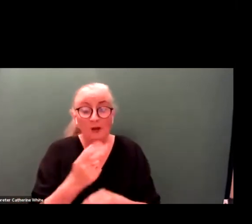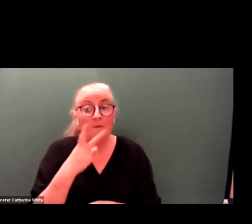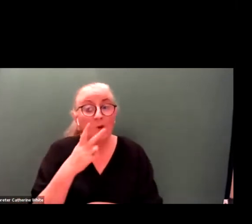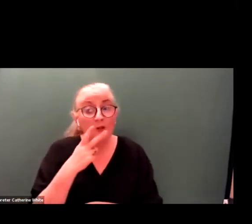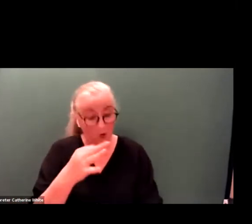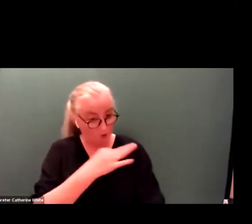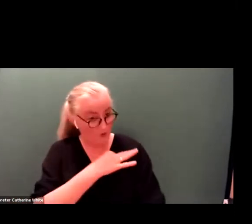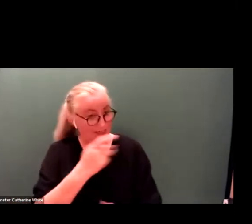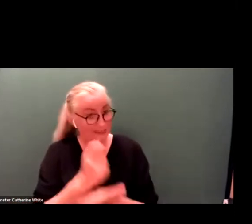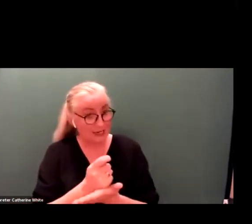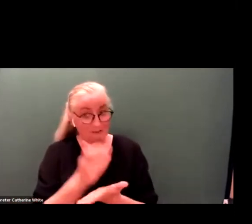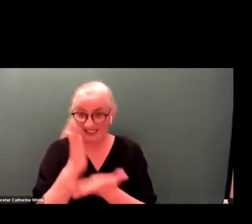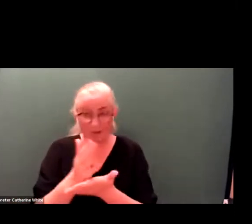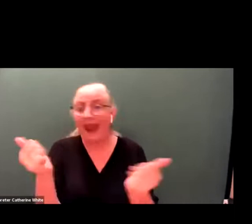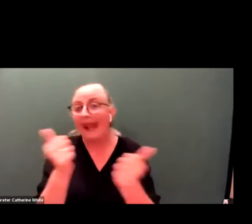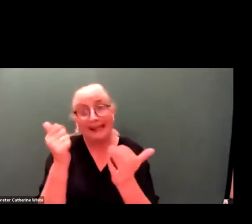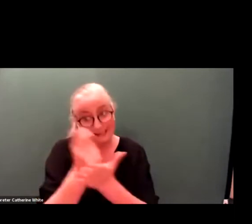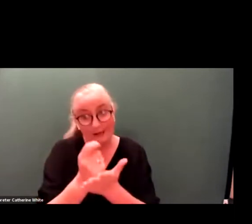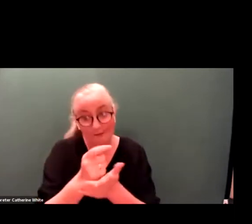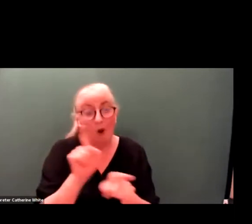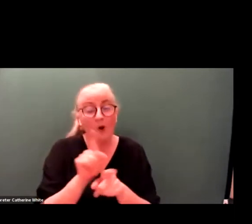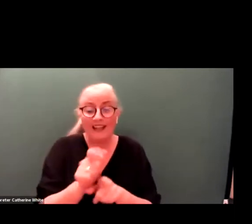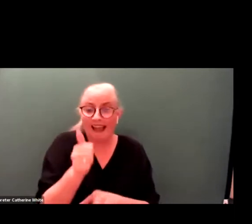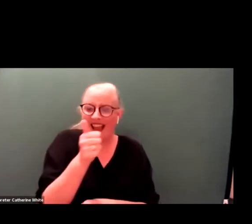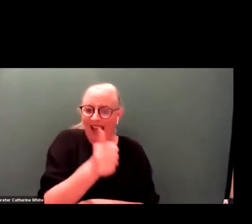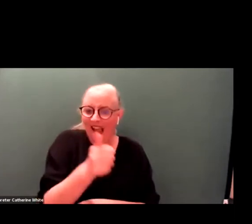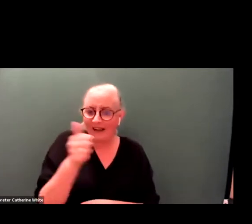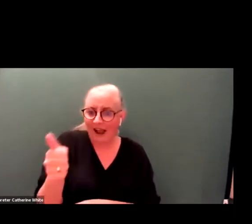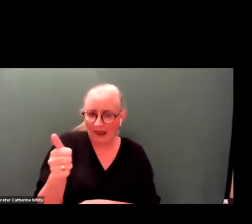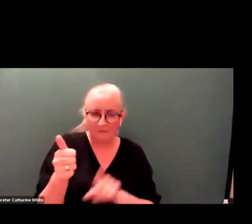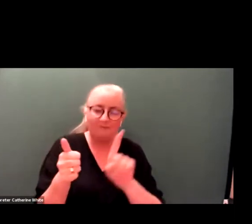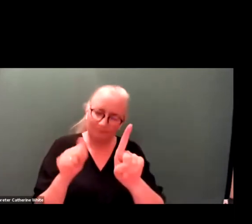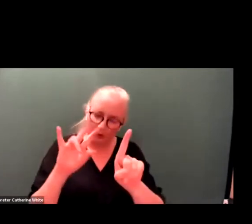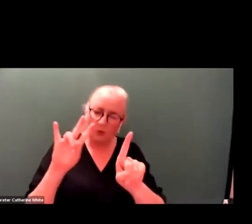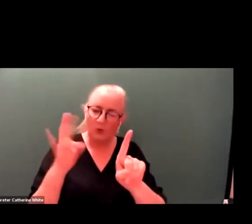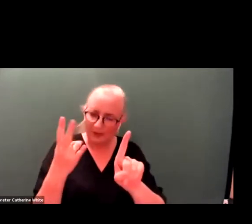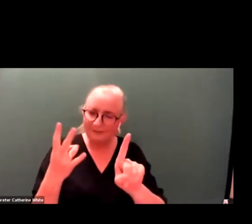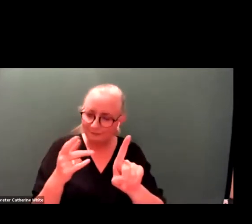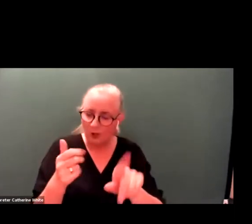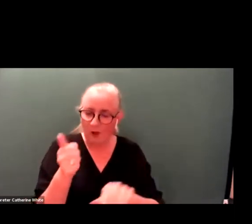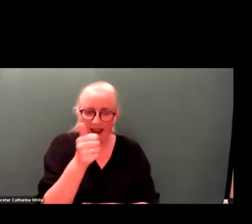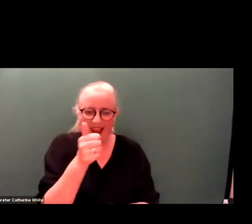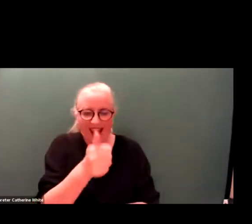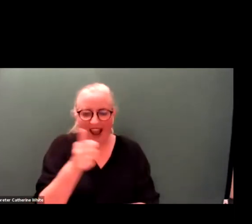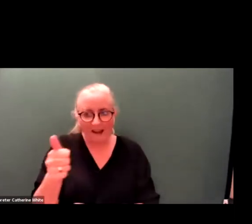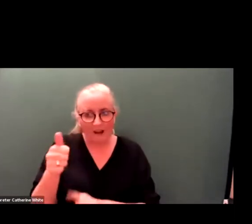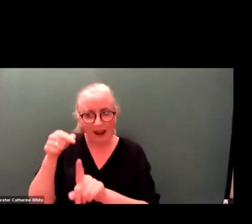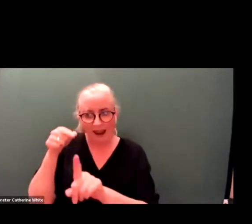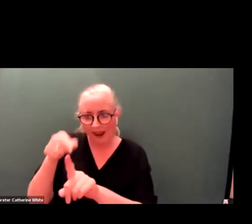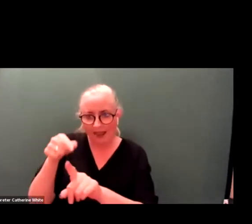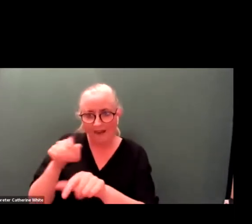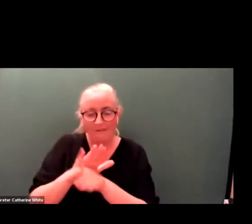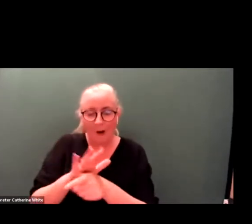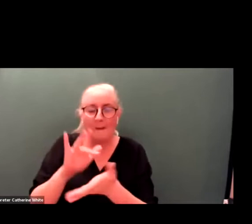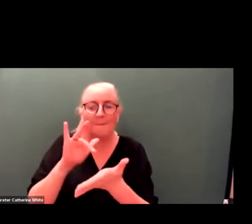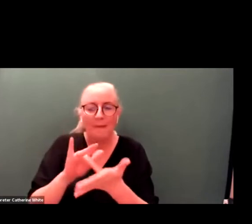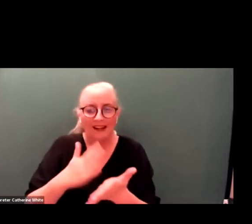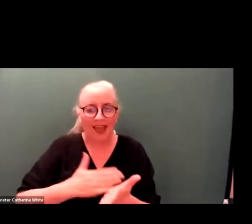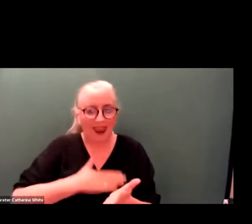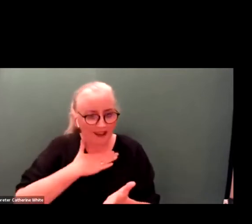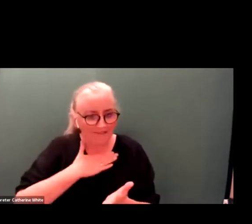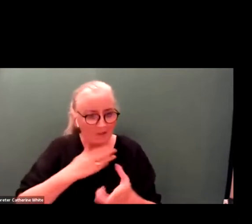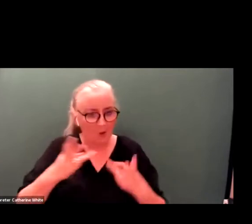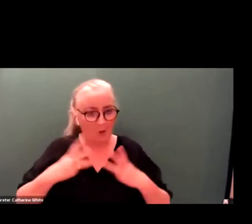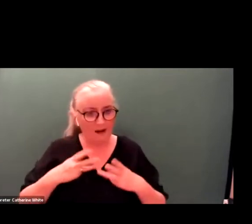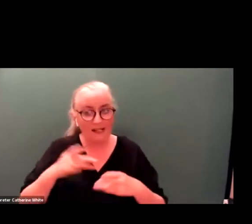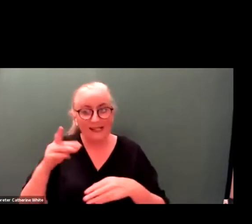stop, as any time is, and alcohol intake. Just a quick word on alcohol. I find it's a particular issue for midlife women. Women often start